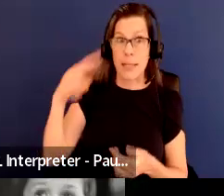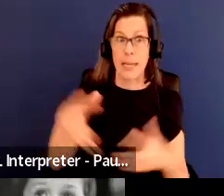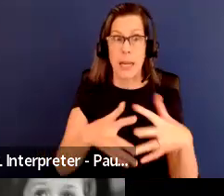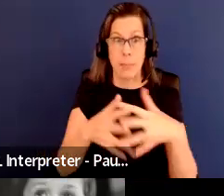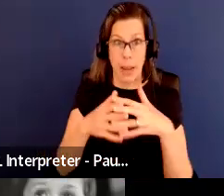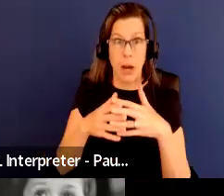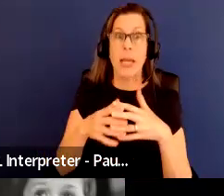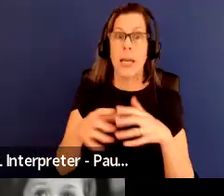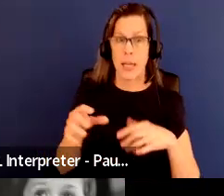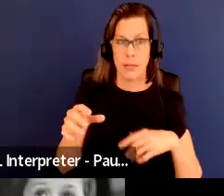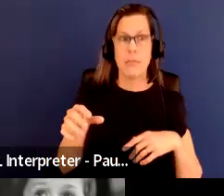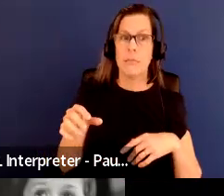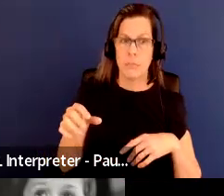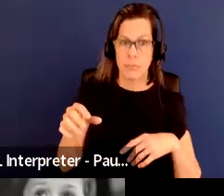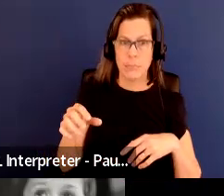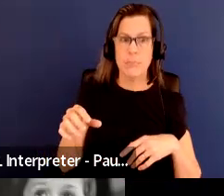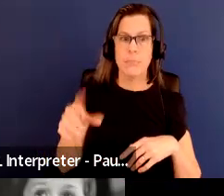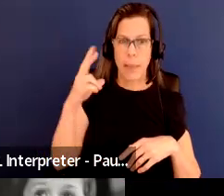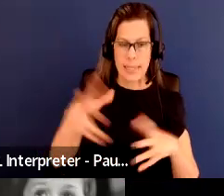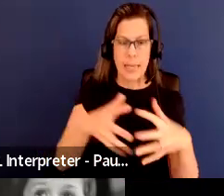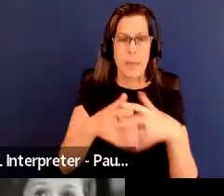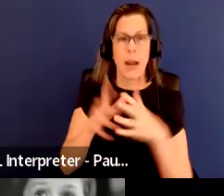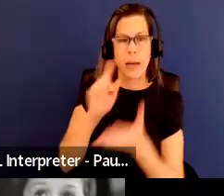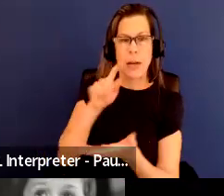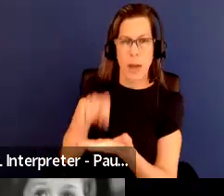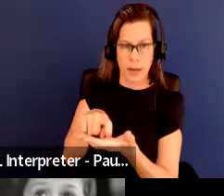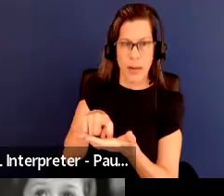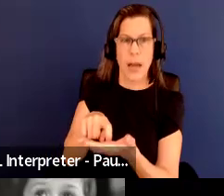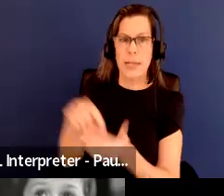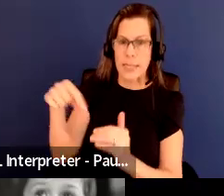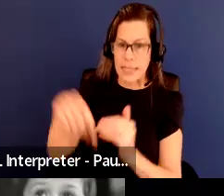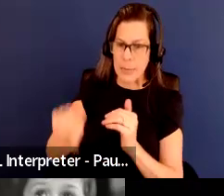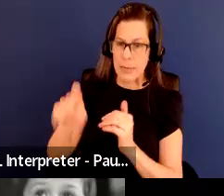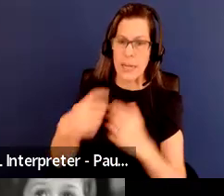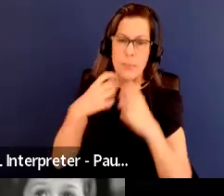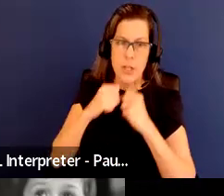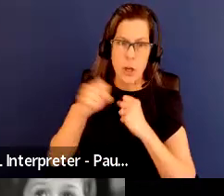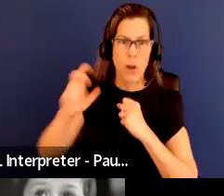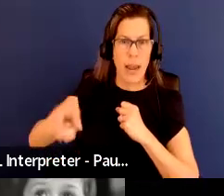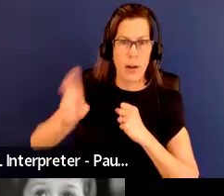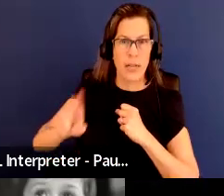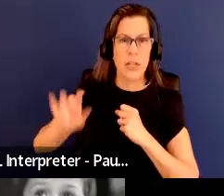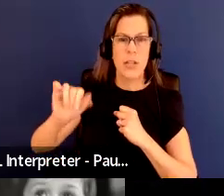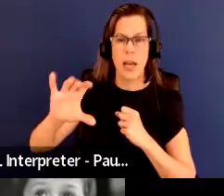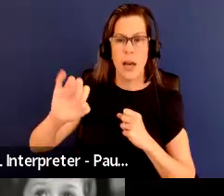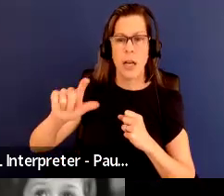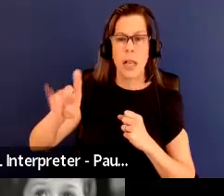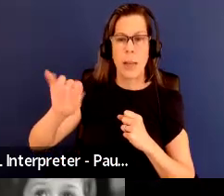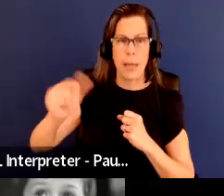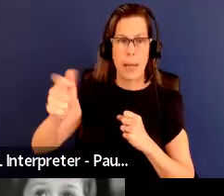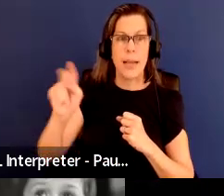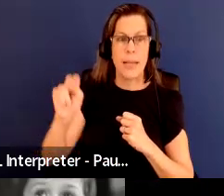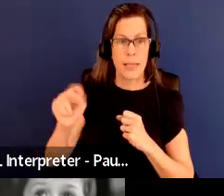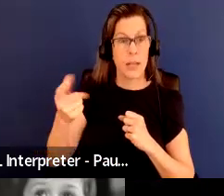River Basin recognized a deep need to preserve heritage. And Granger was an epicenter of the